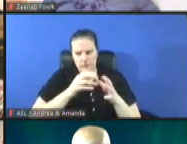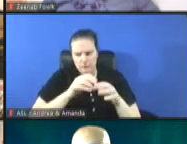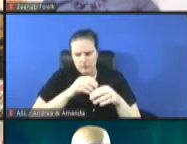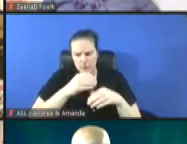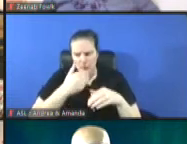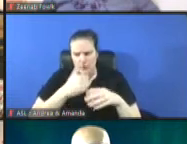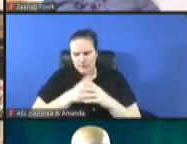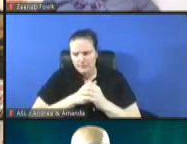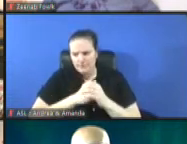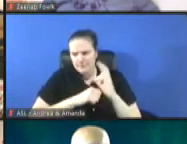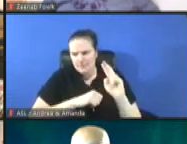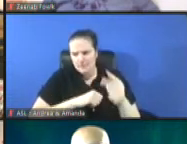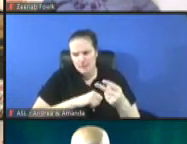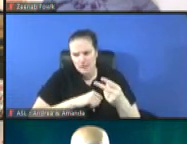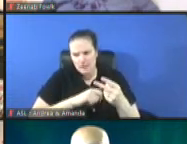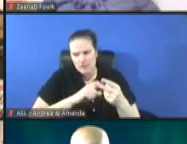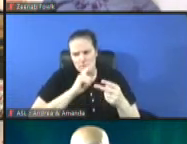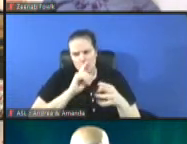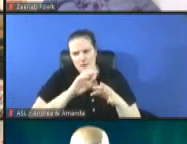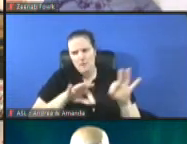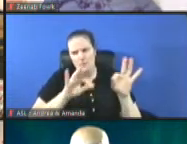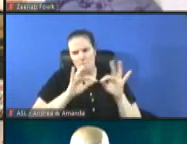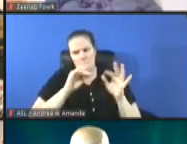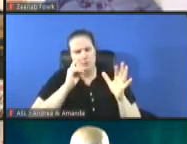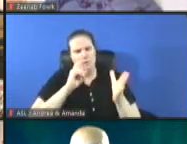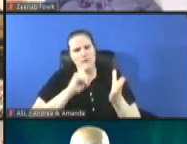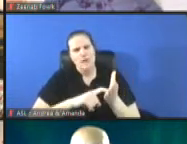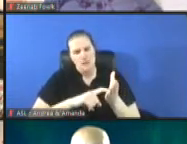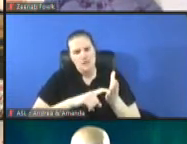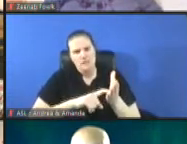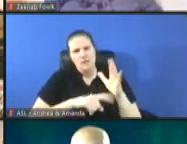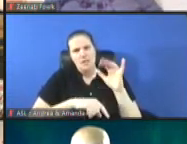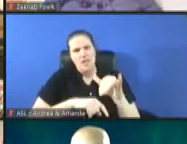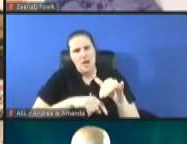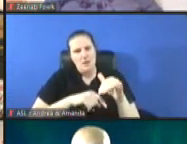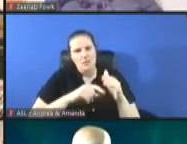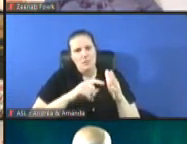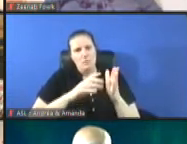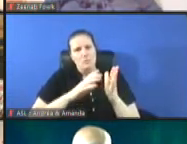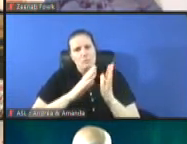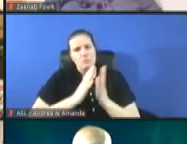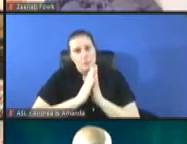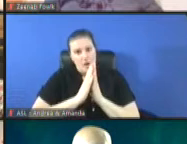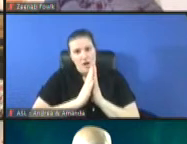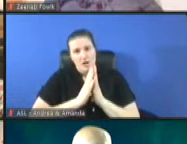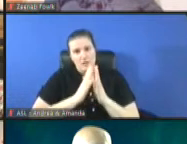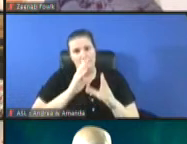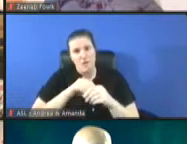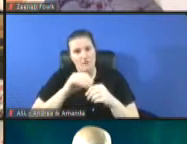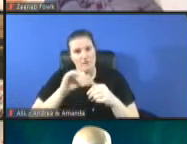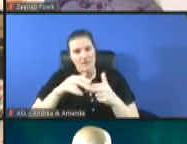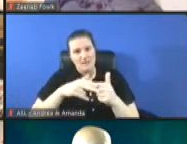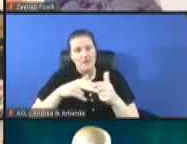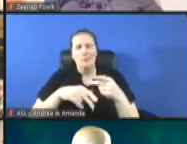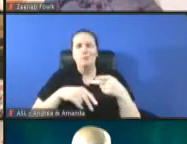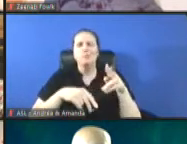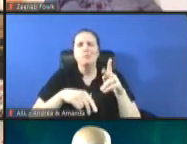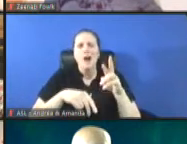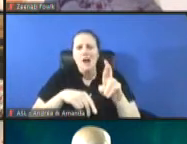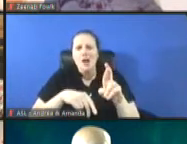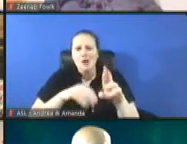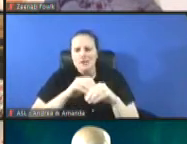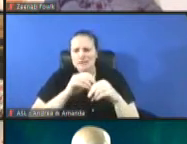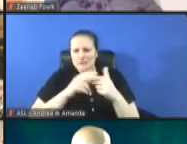Secondly, I think it's really important to recognize that the prayer that was given in that slide, they call it a prayer in the